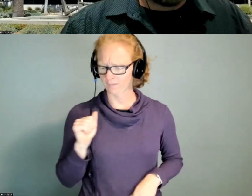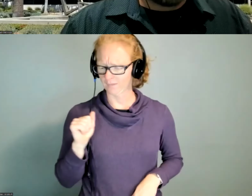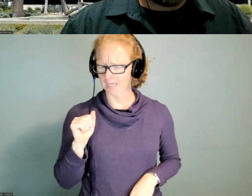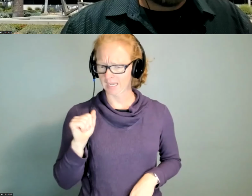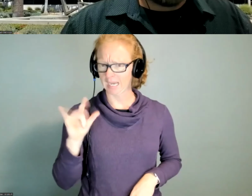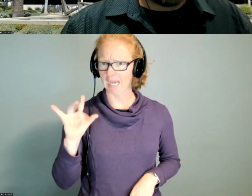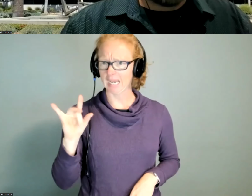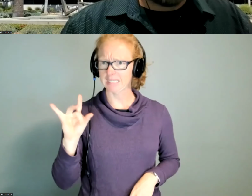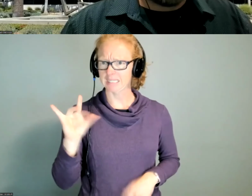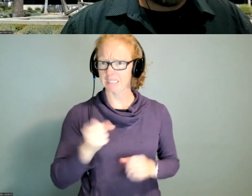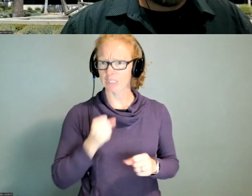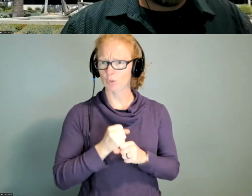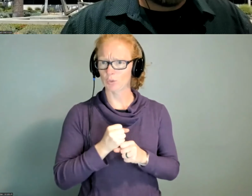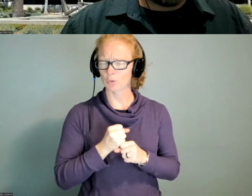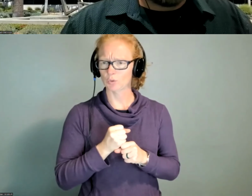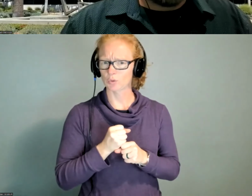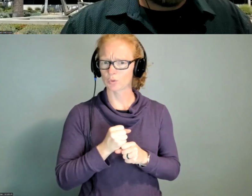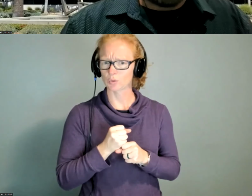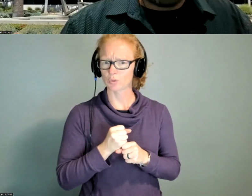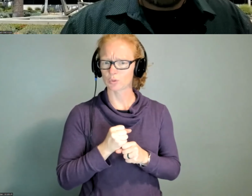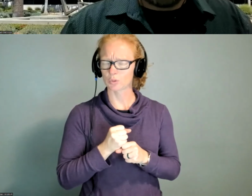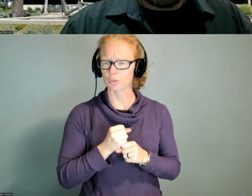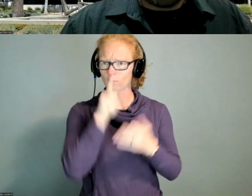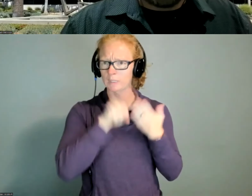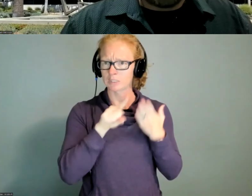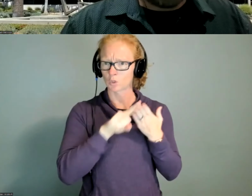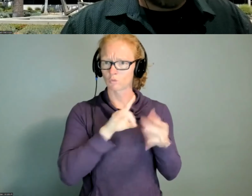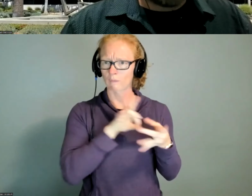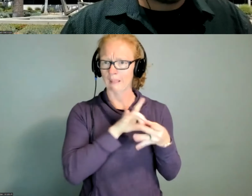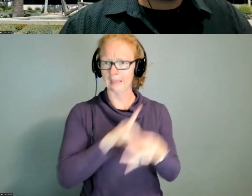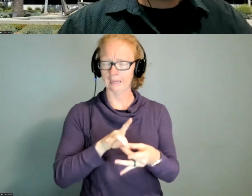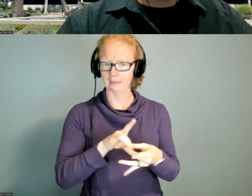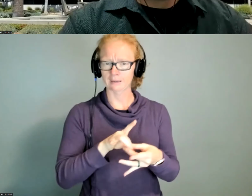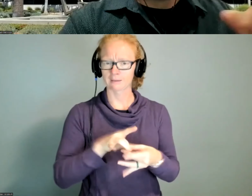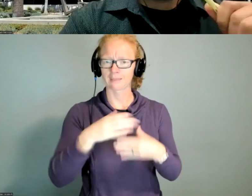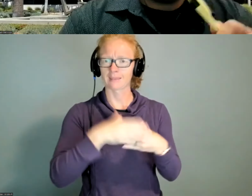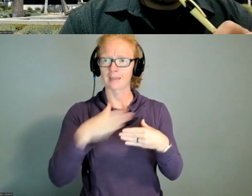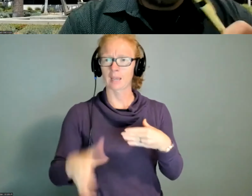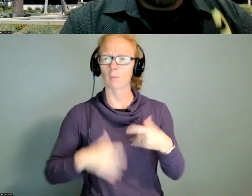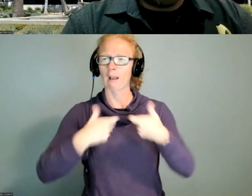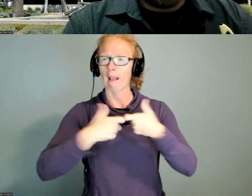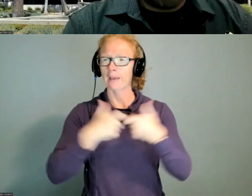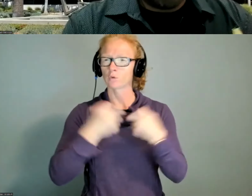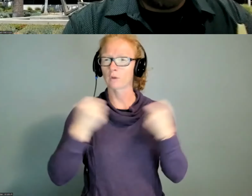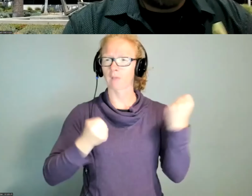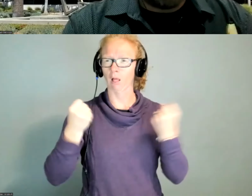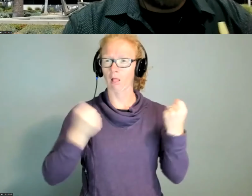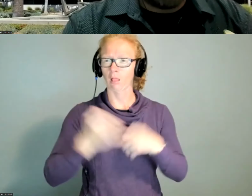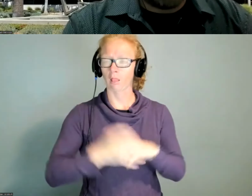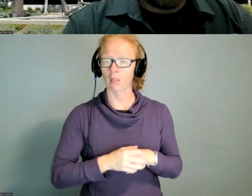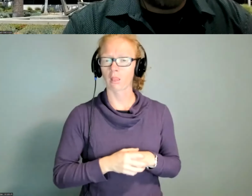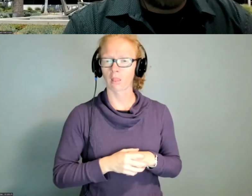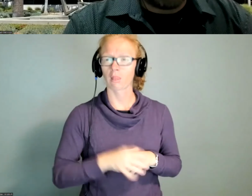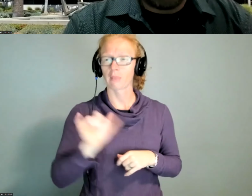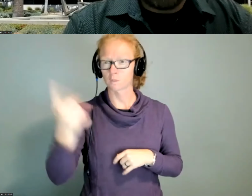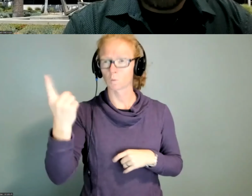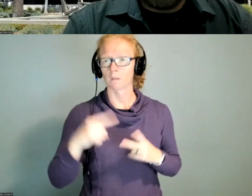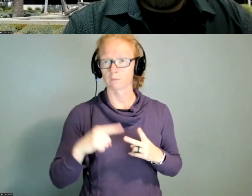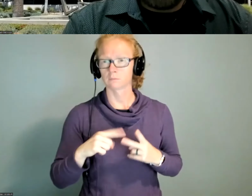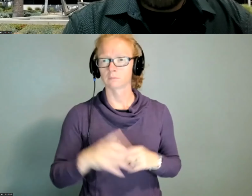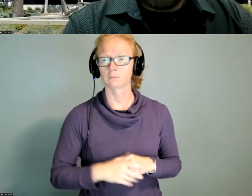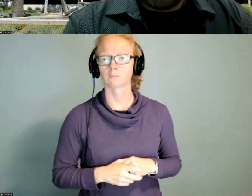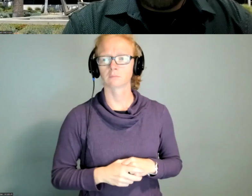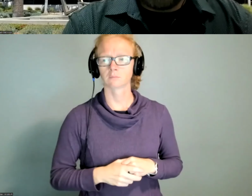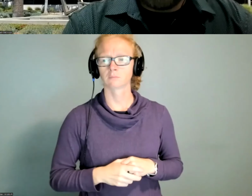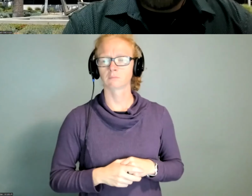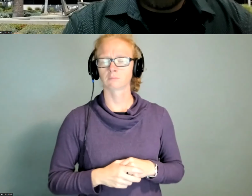research and demonstration around these ideas. And the neighborhood electric vehicle that Jackie was talking about was one of them. And we